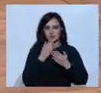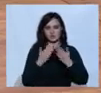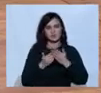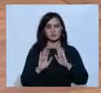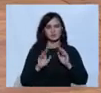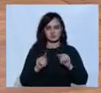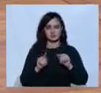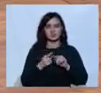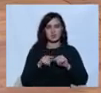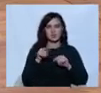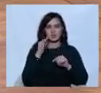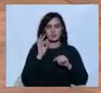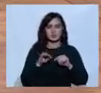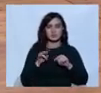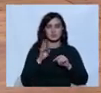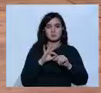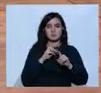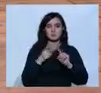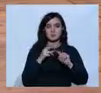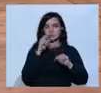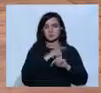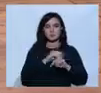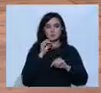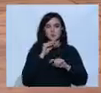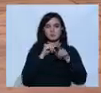is worried that he'll choose incorrectly and they won't be able to marry.